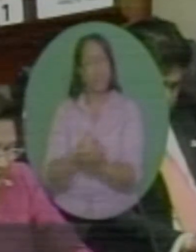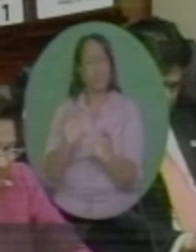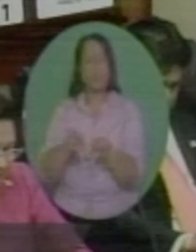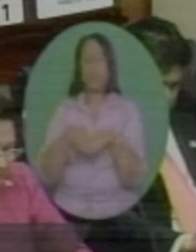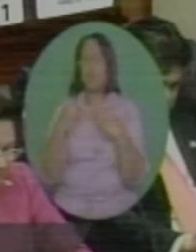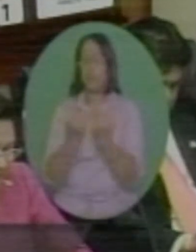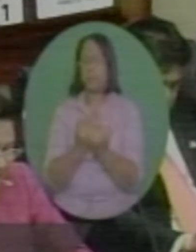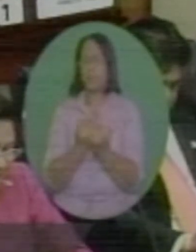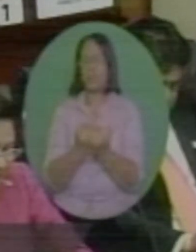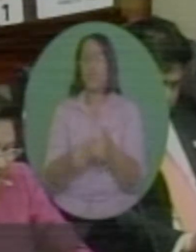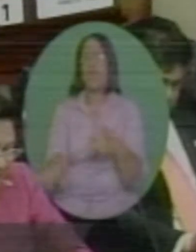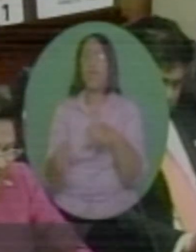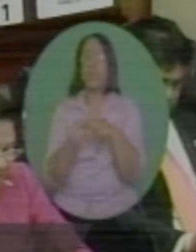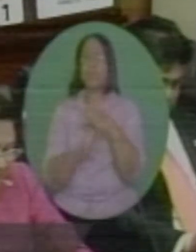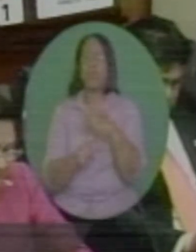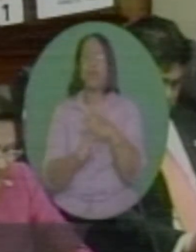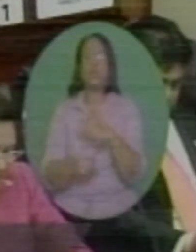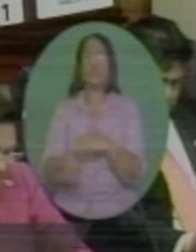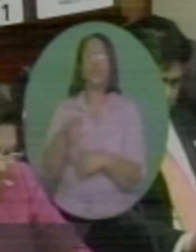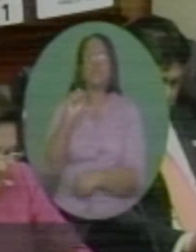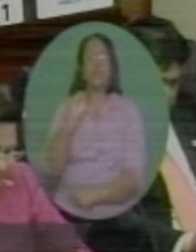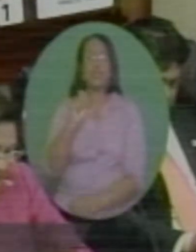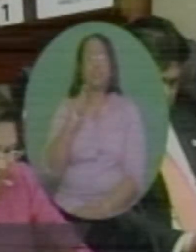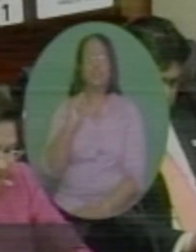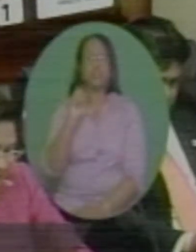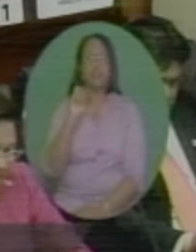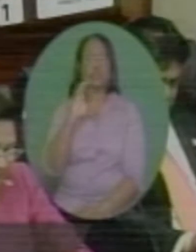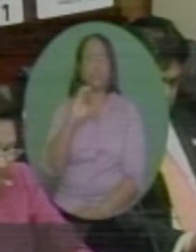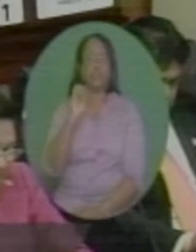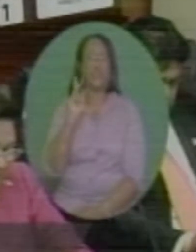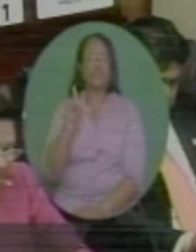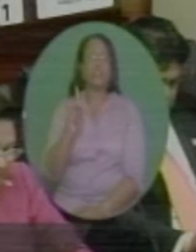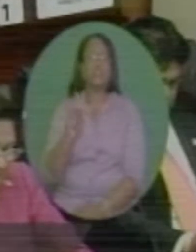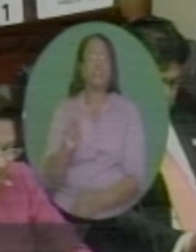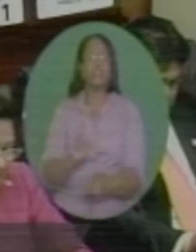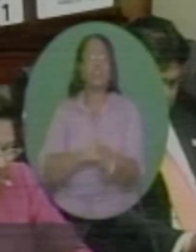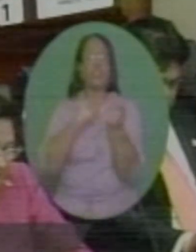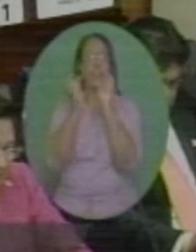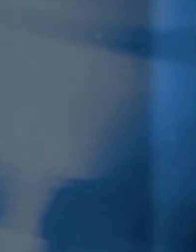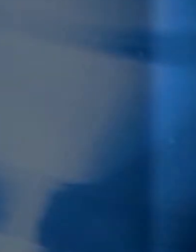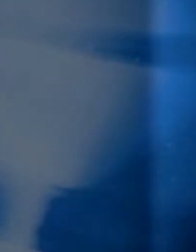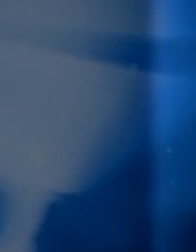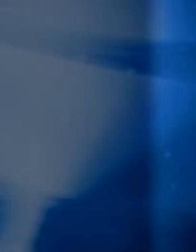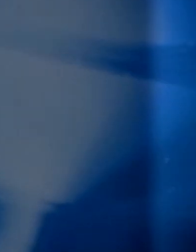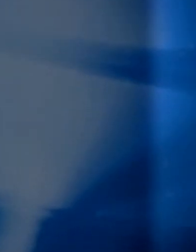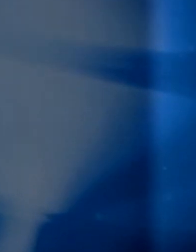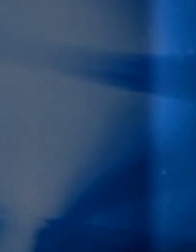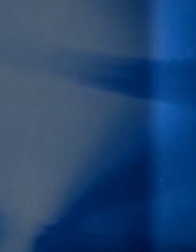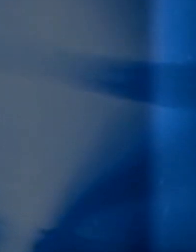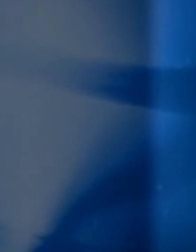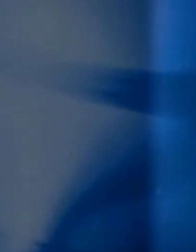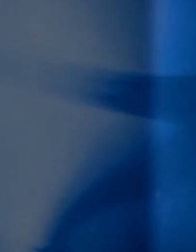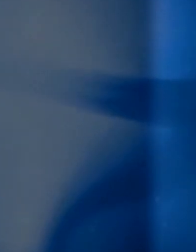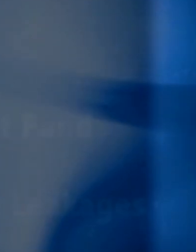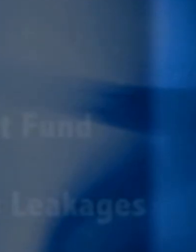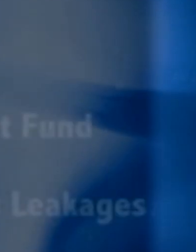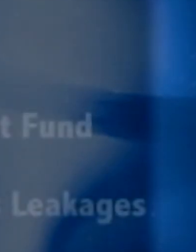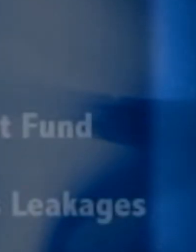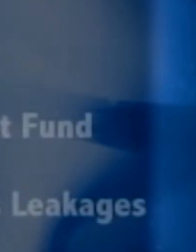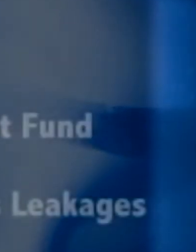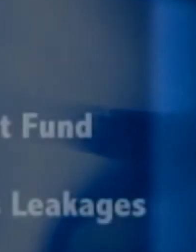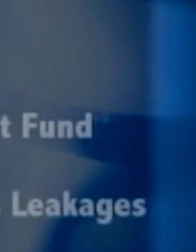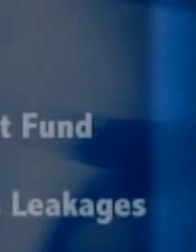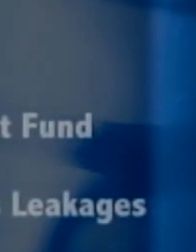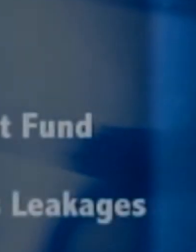the local stock exchange. However, a number of tax proposals laid out in the minister's budget also point to the redefining of the